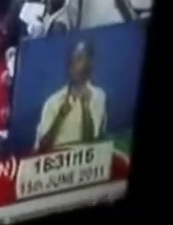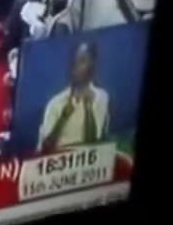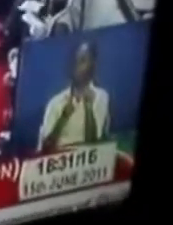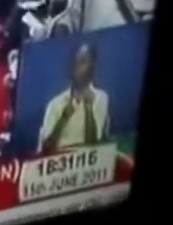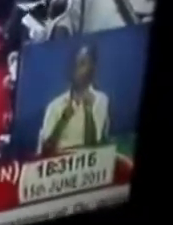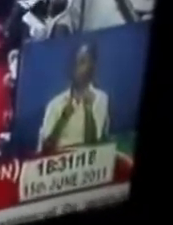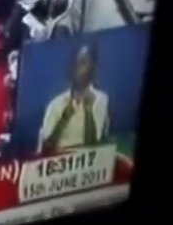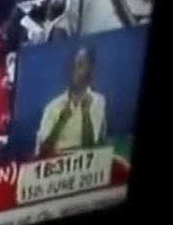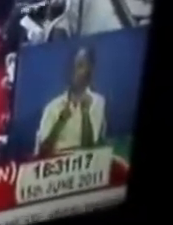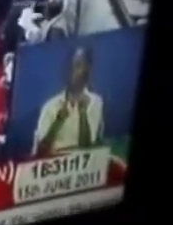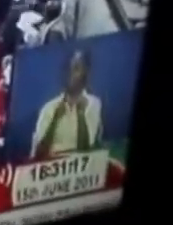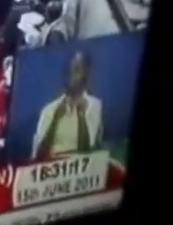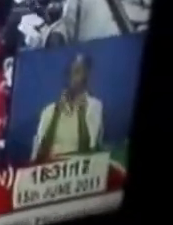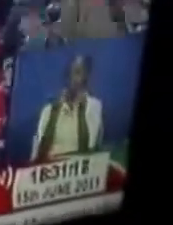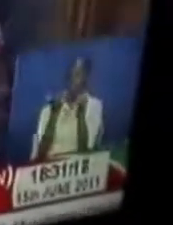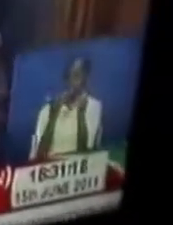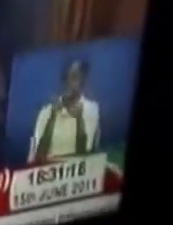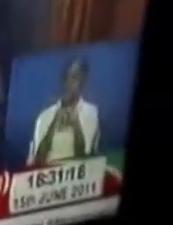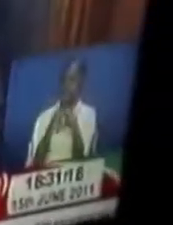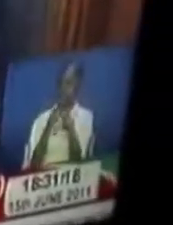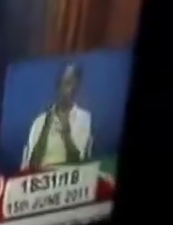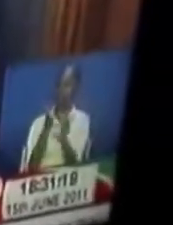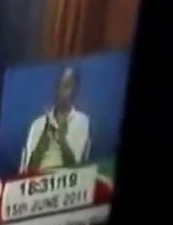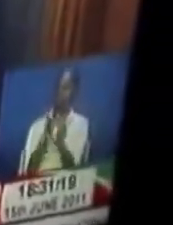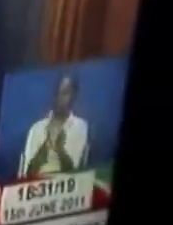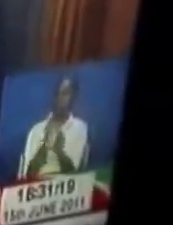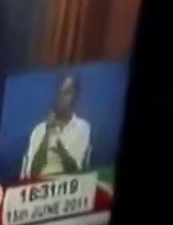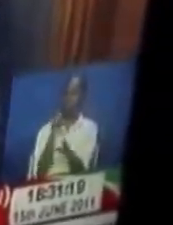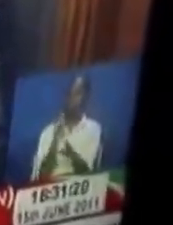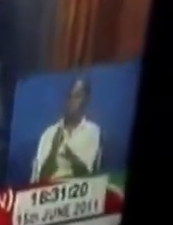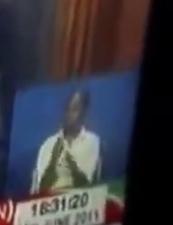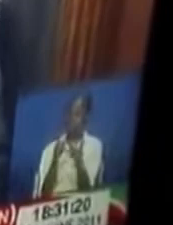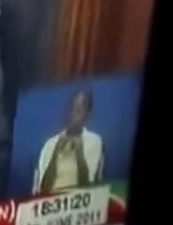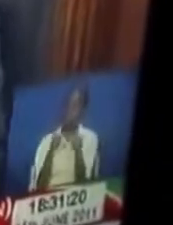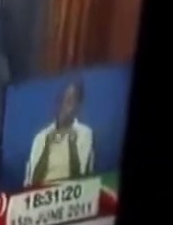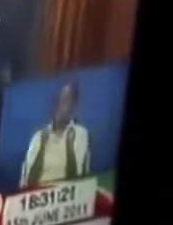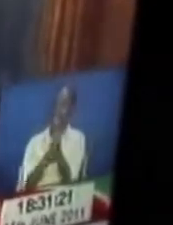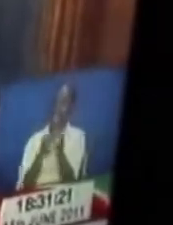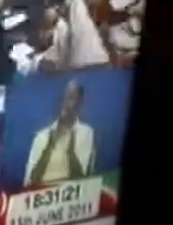need to withdraw those allegations and apologize to the House.